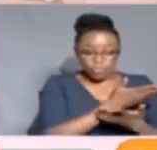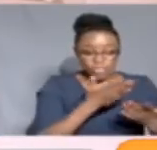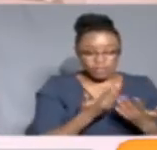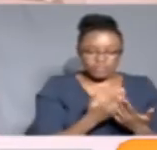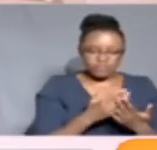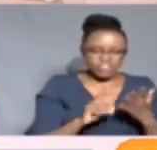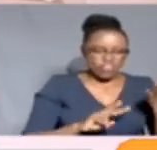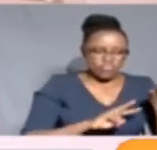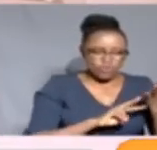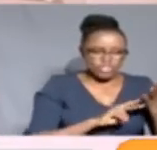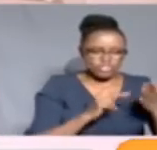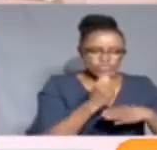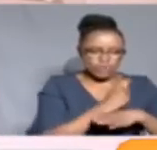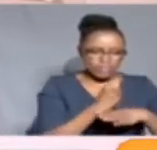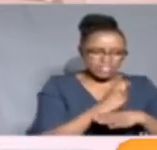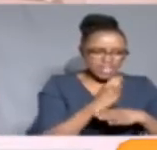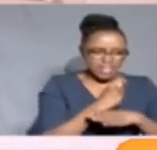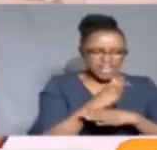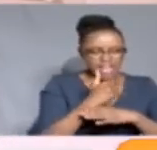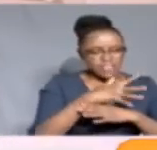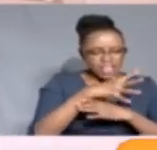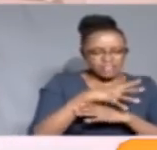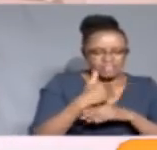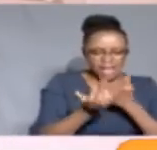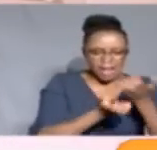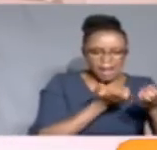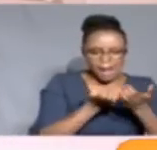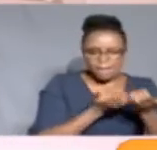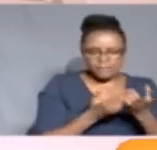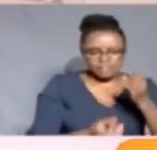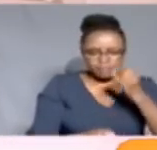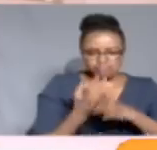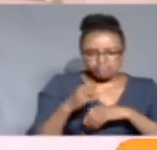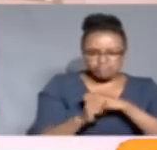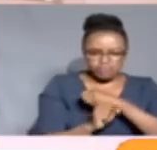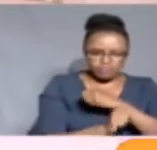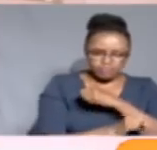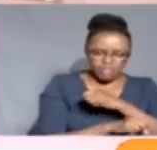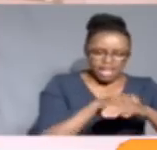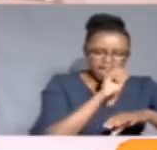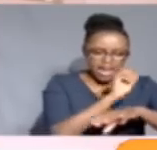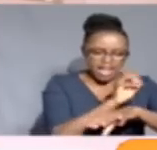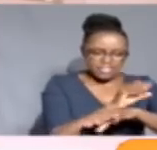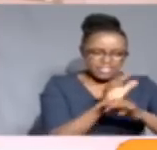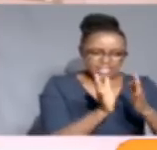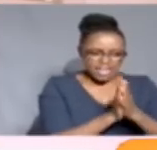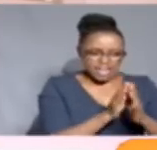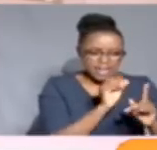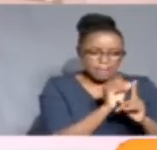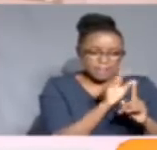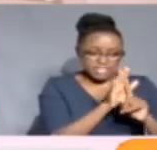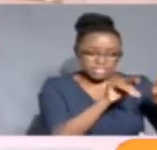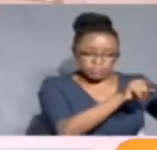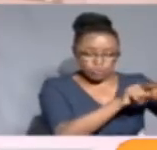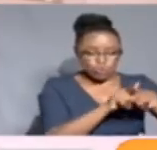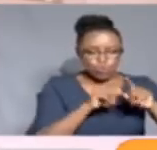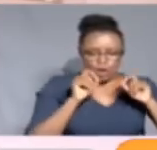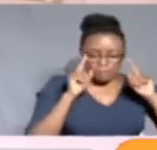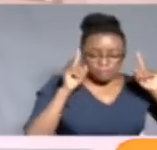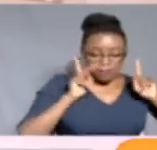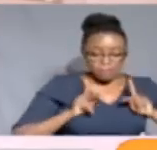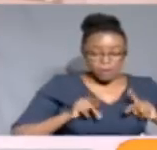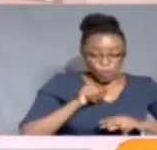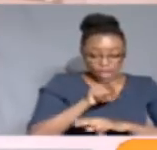vocational training. Others, business startup support, counseling, mentorship. Because we realize when people are in